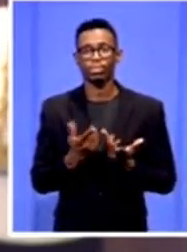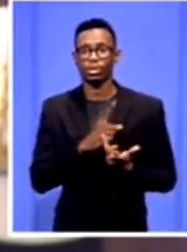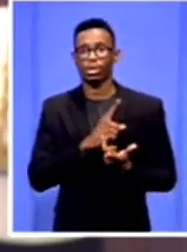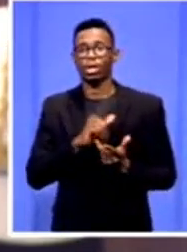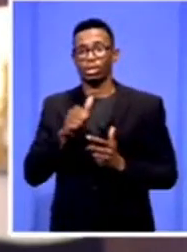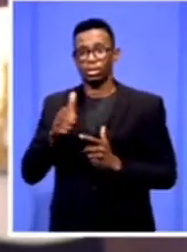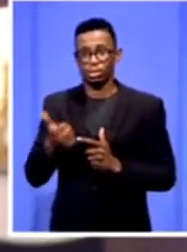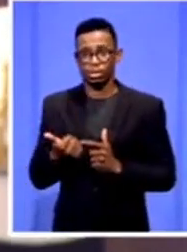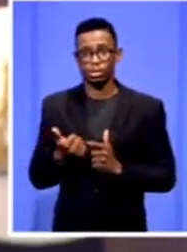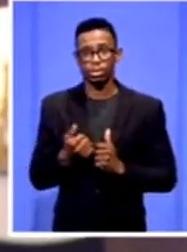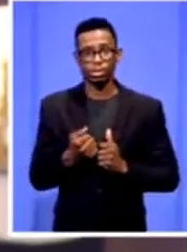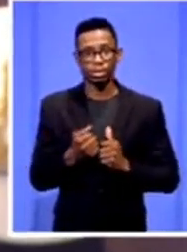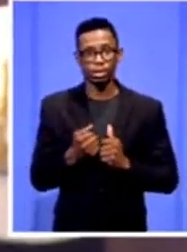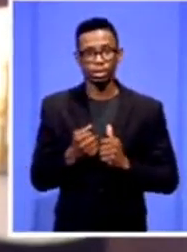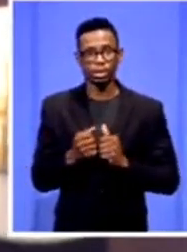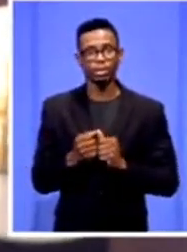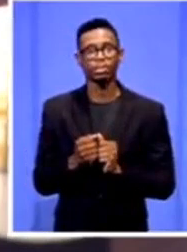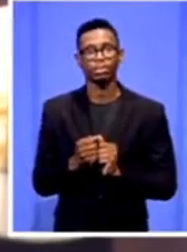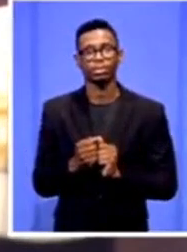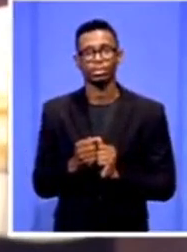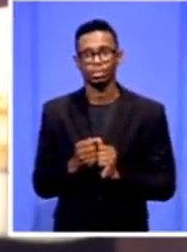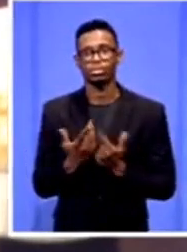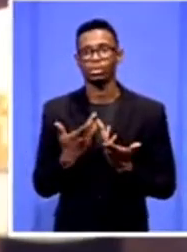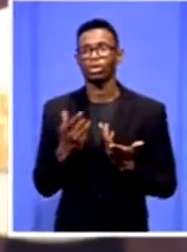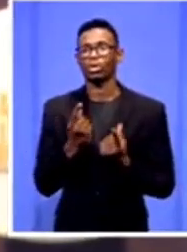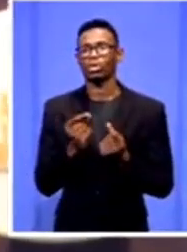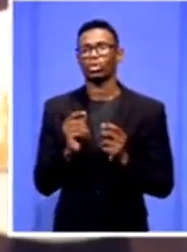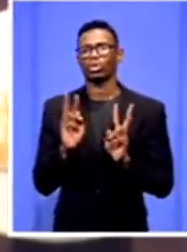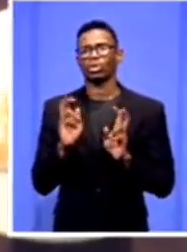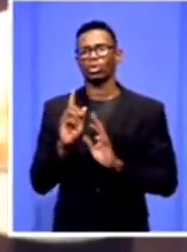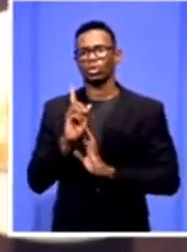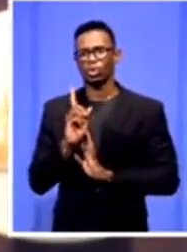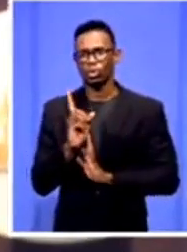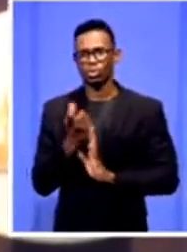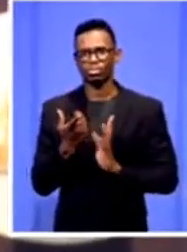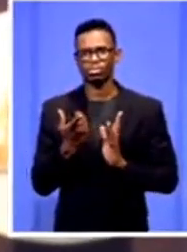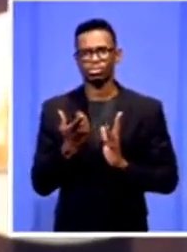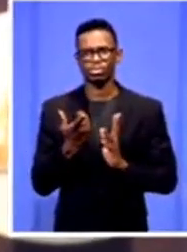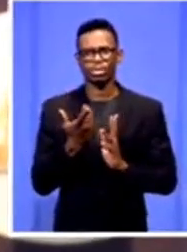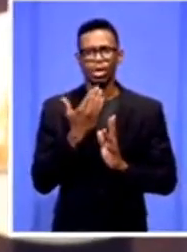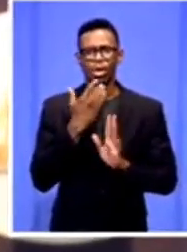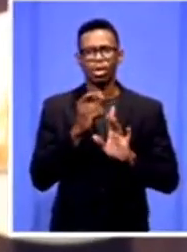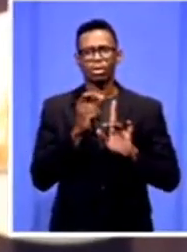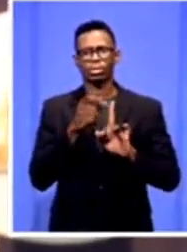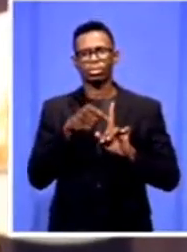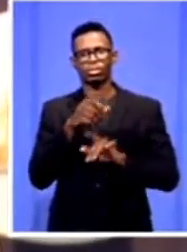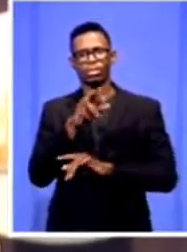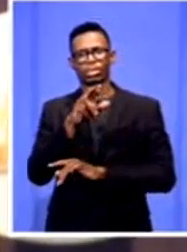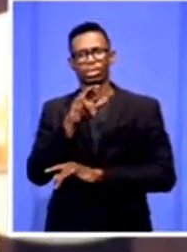mane Race Petsana a itseng ha o ka o etsa bonnete ba hore o